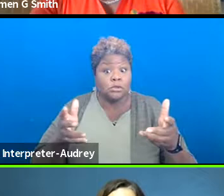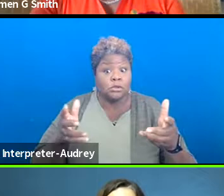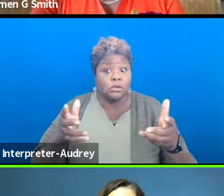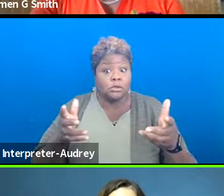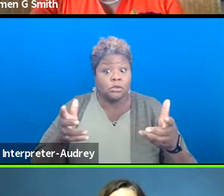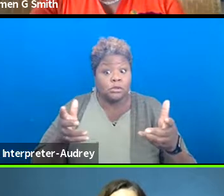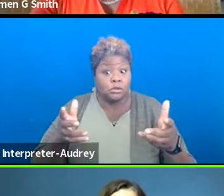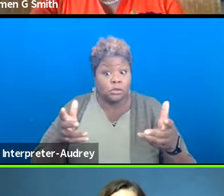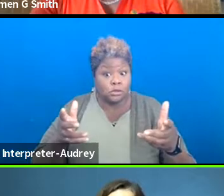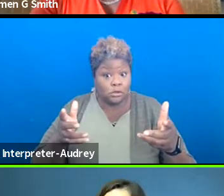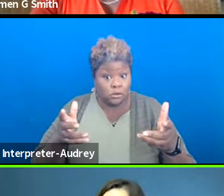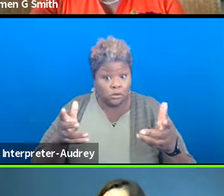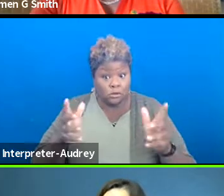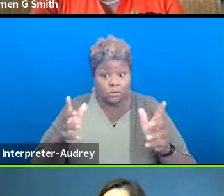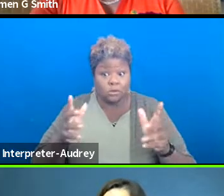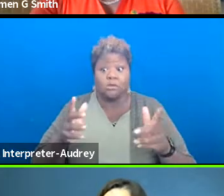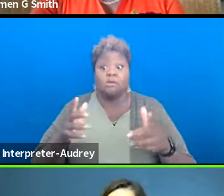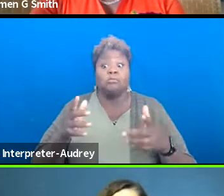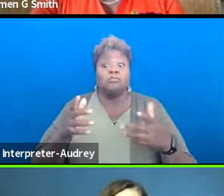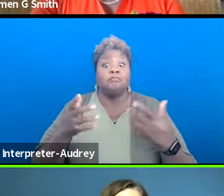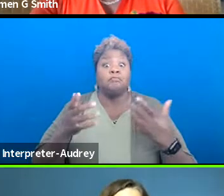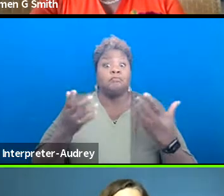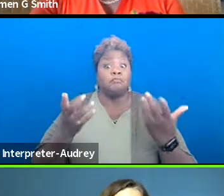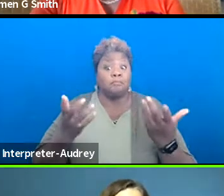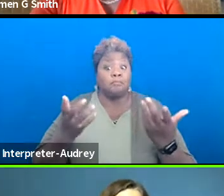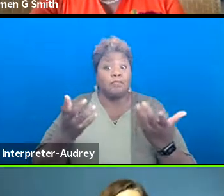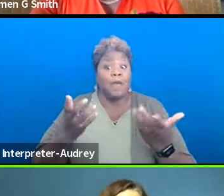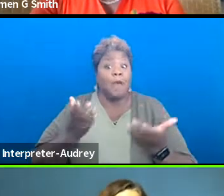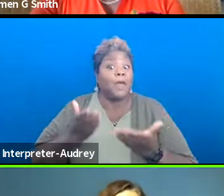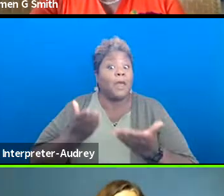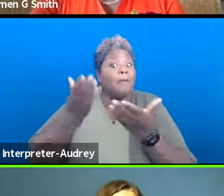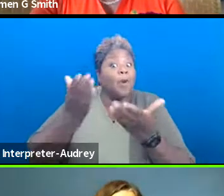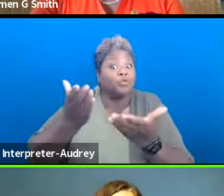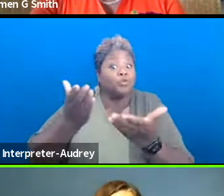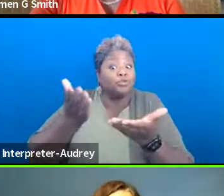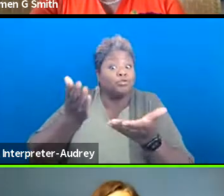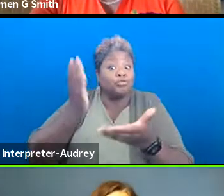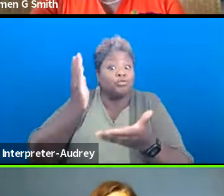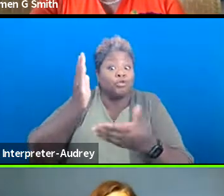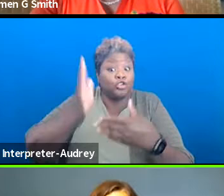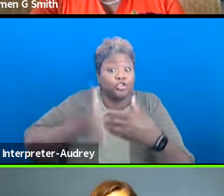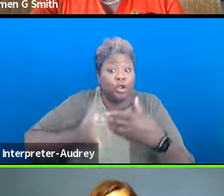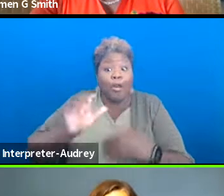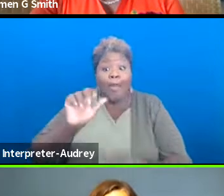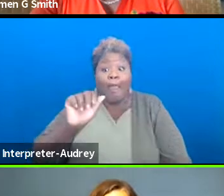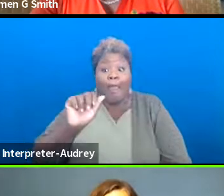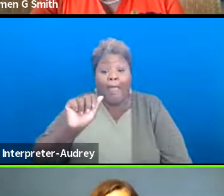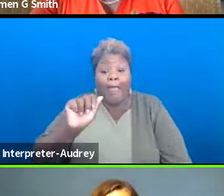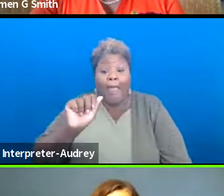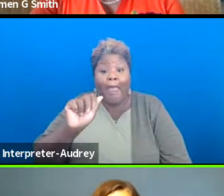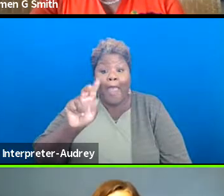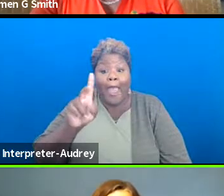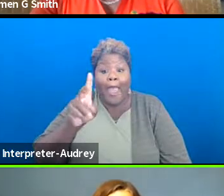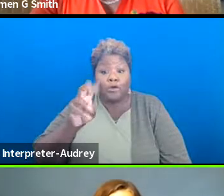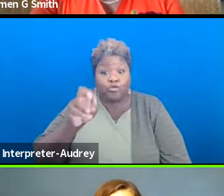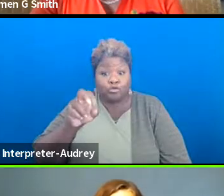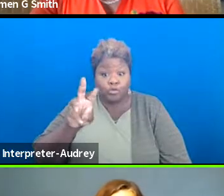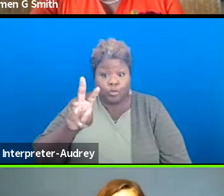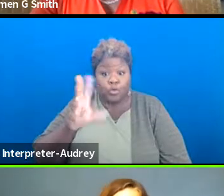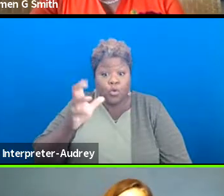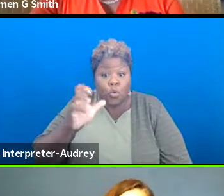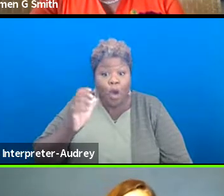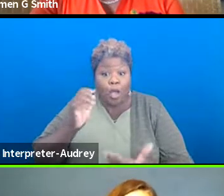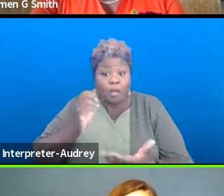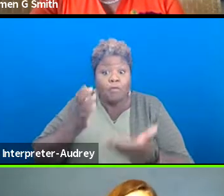then I would take a motion to adjourn. Andrew, Commissioner Cohen, would you like to move to adjourn